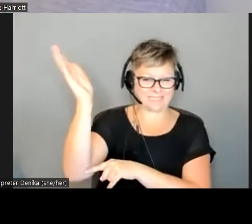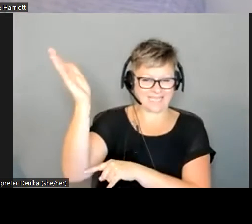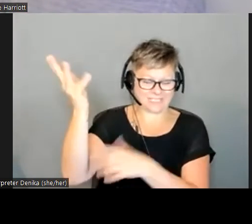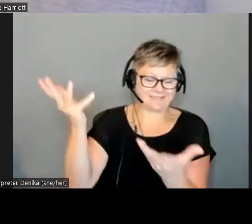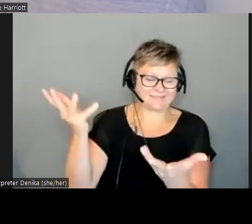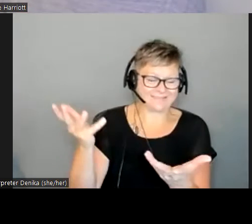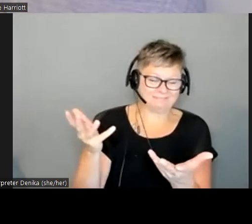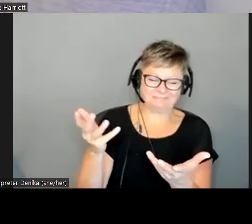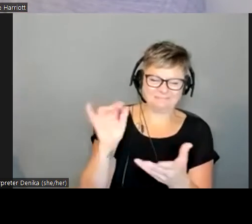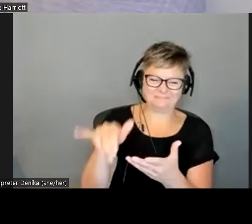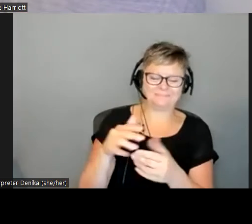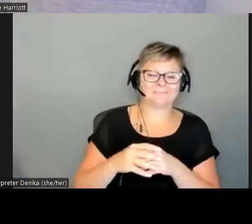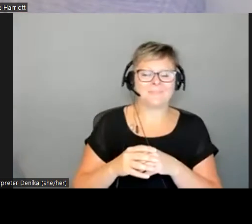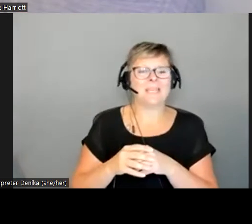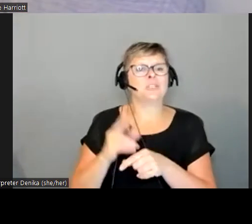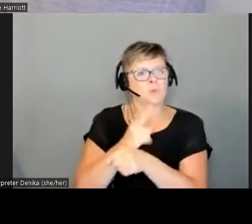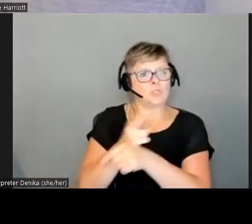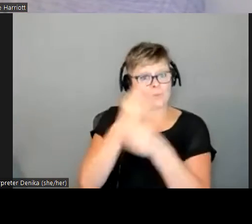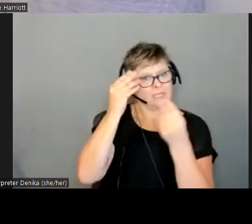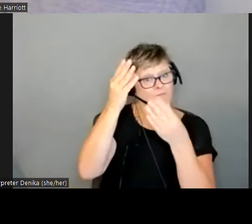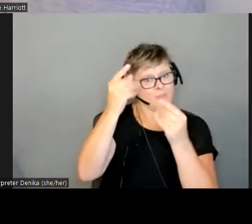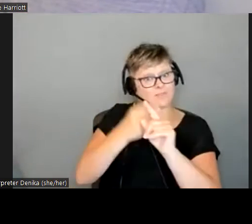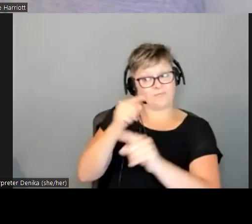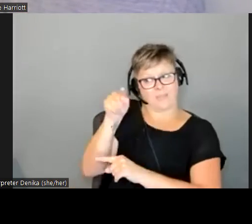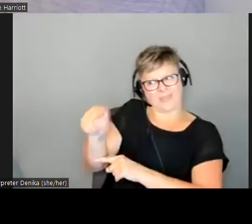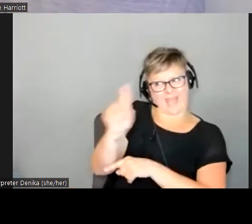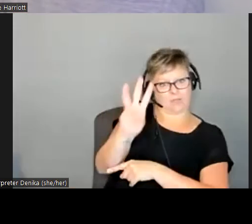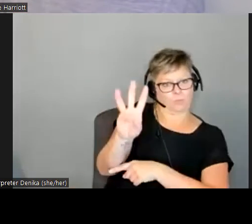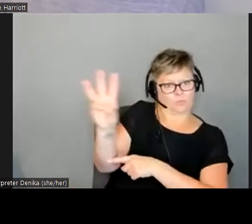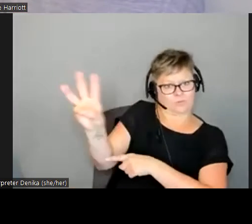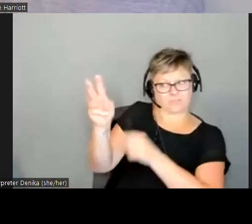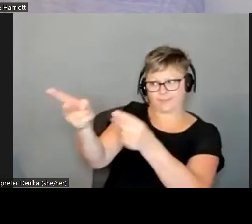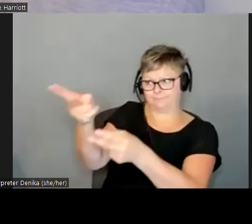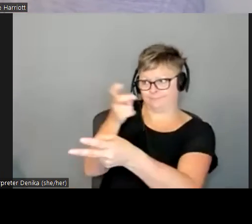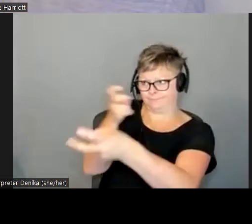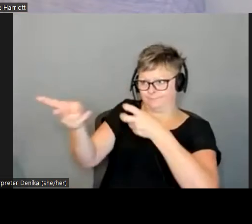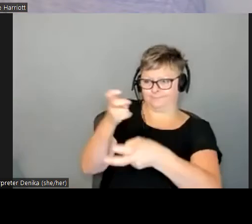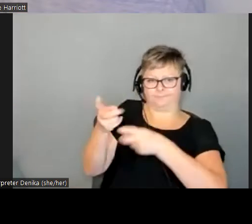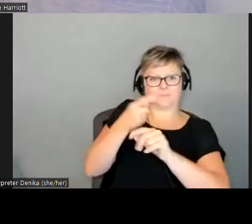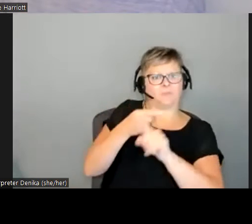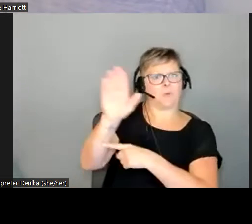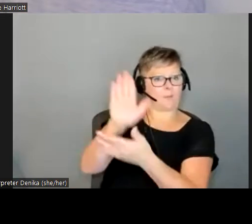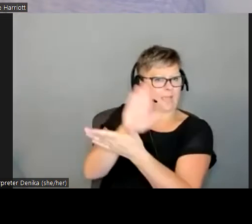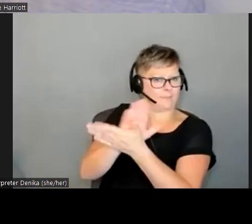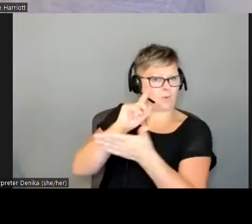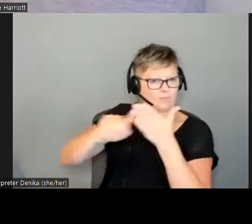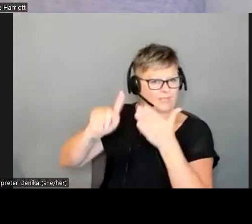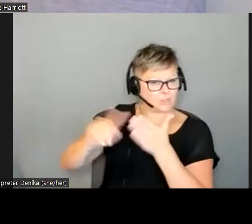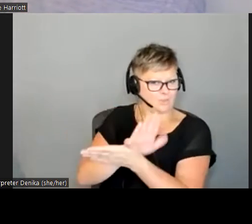used information from their site, also cited some things in her paper that she's going to have